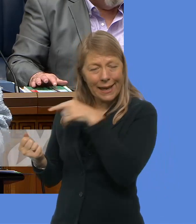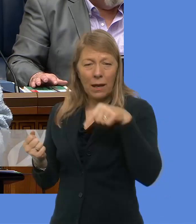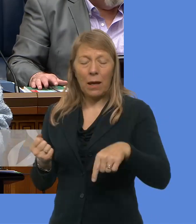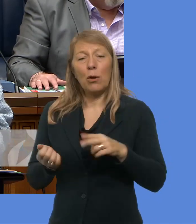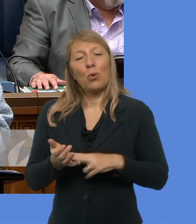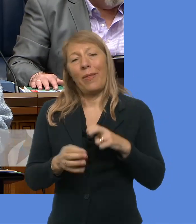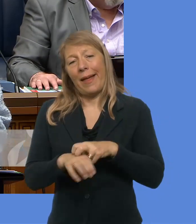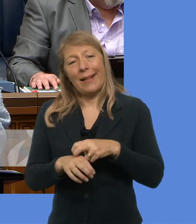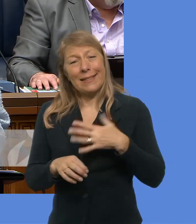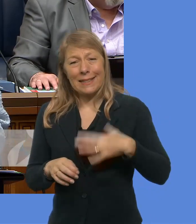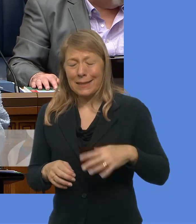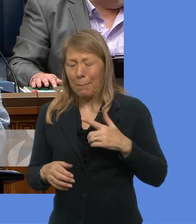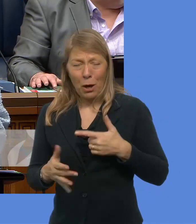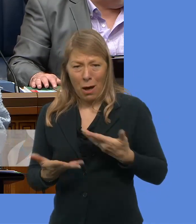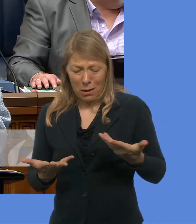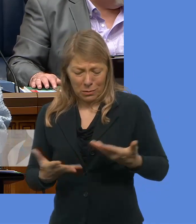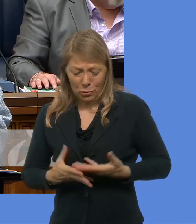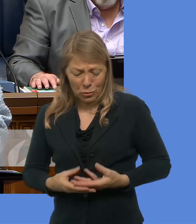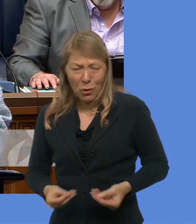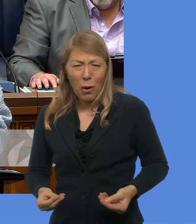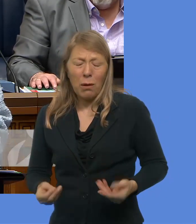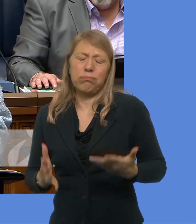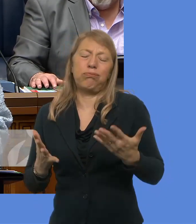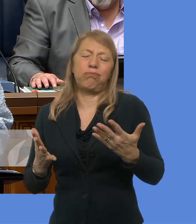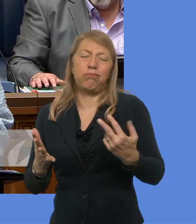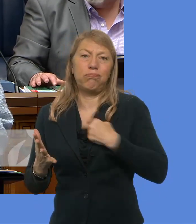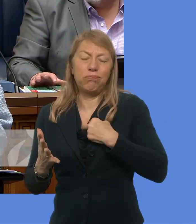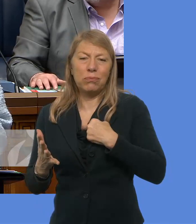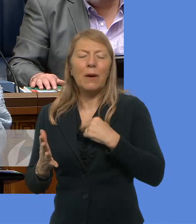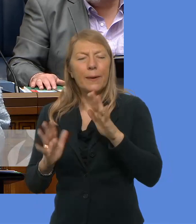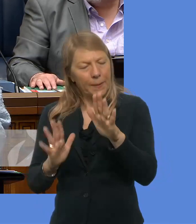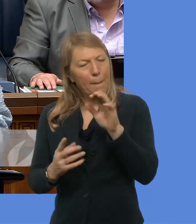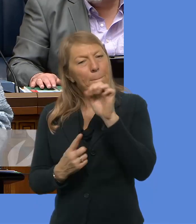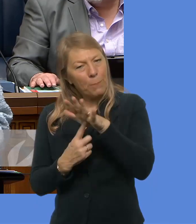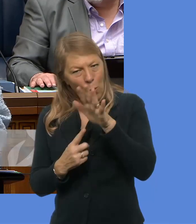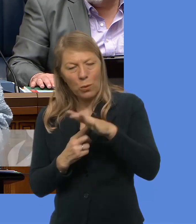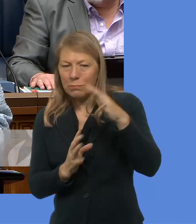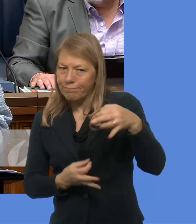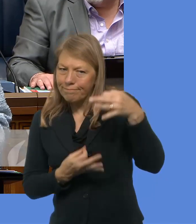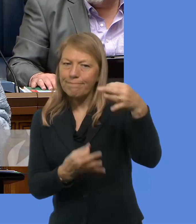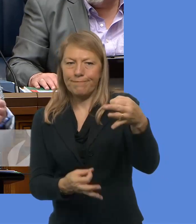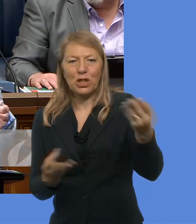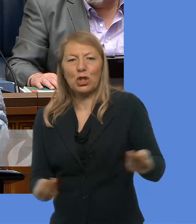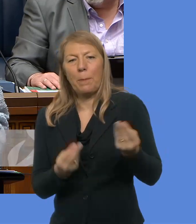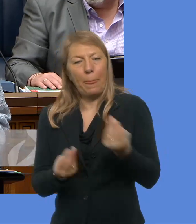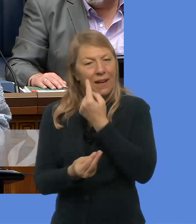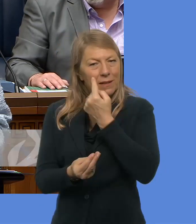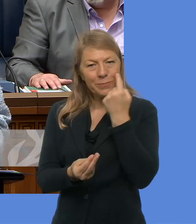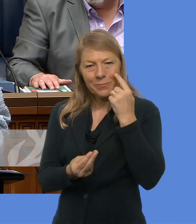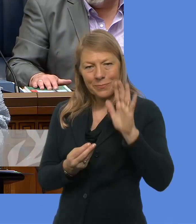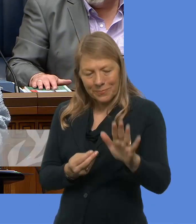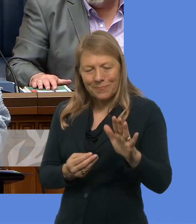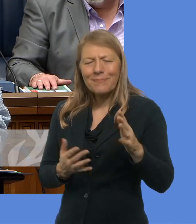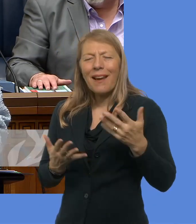loss recognised. There are a number of steps that we need to work through to ensure the legislation, resource and delivery plan